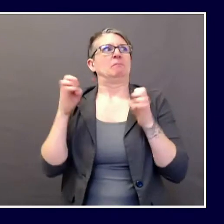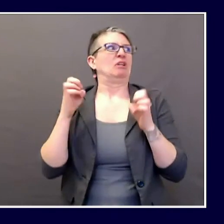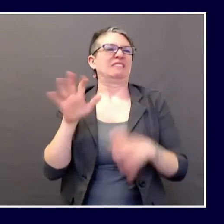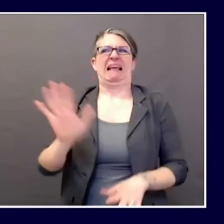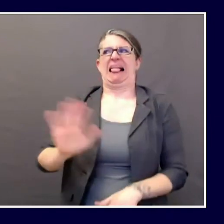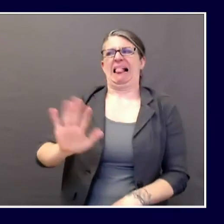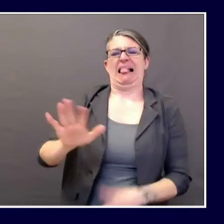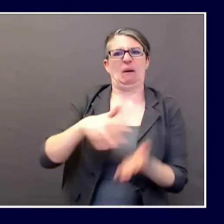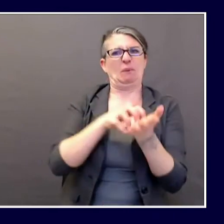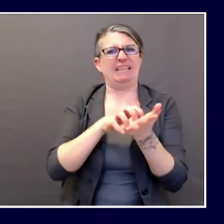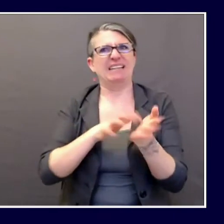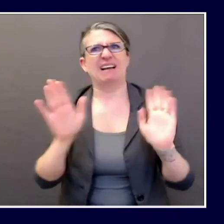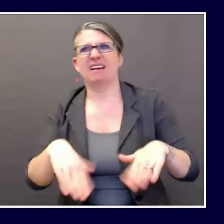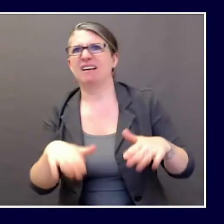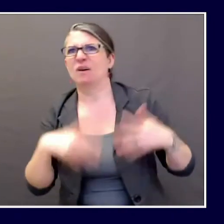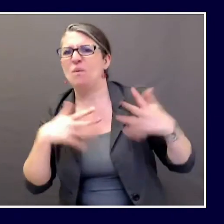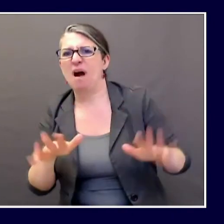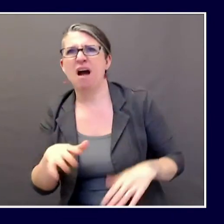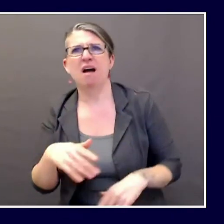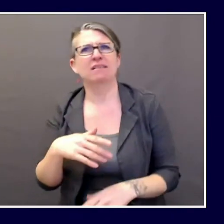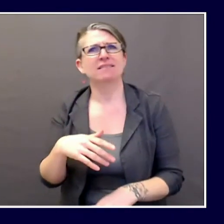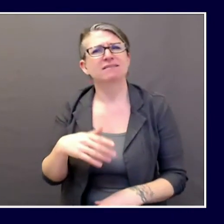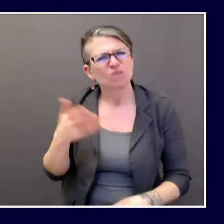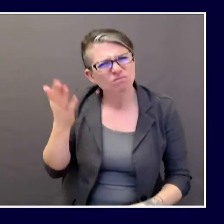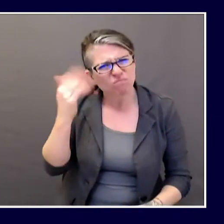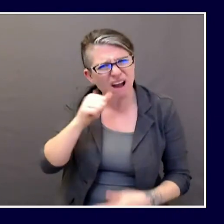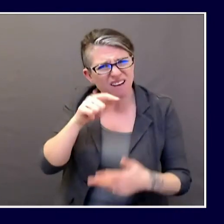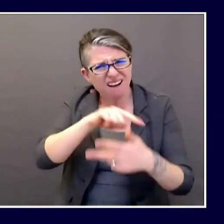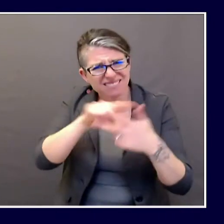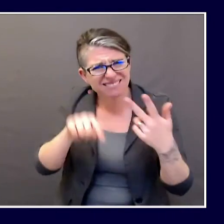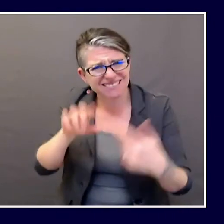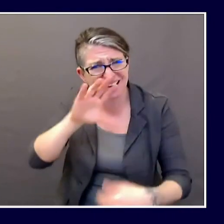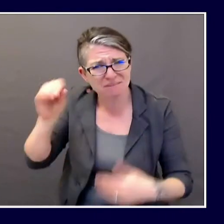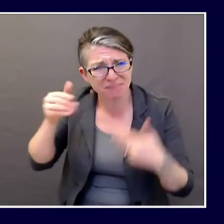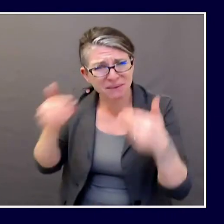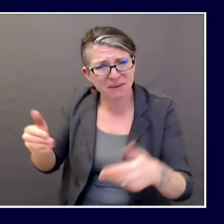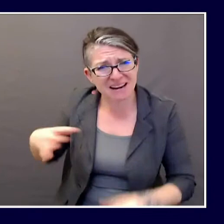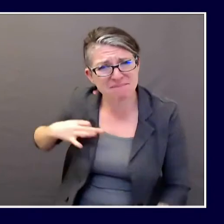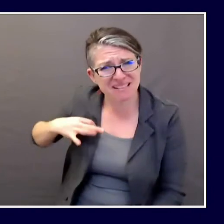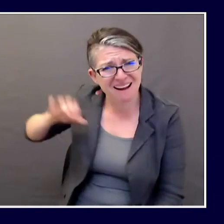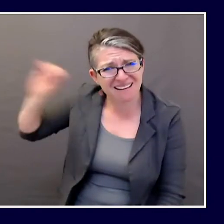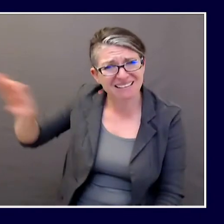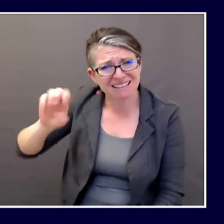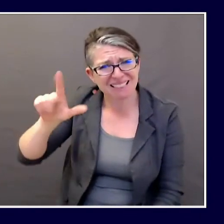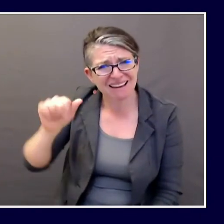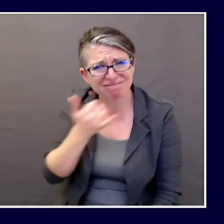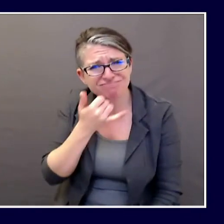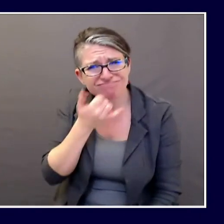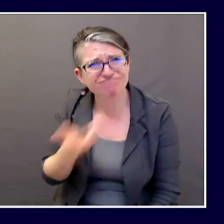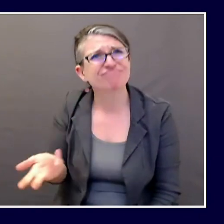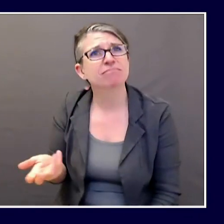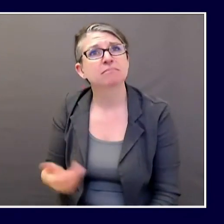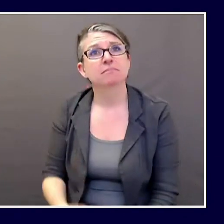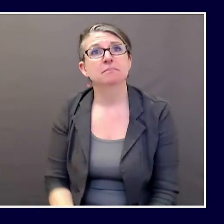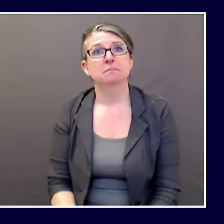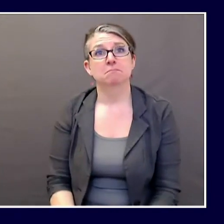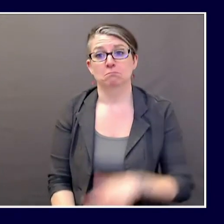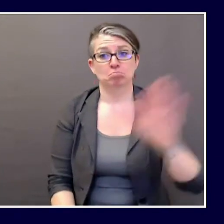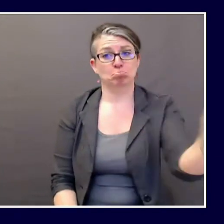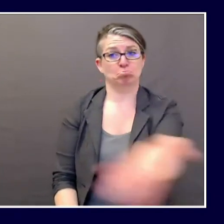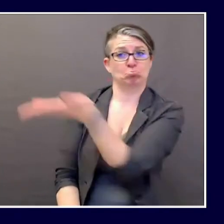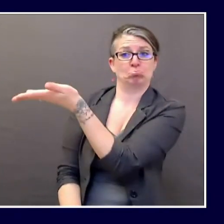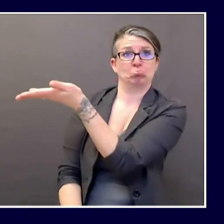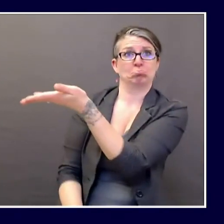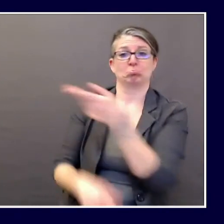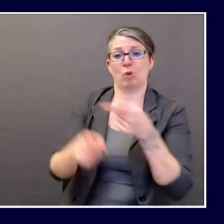particular in Piscataquis County, where you're seeing so many new cases? We'll get the latest numbers on the variants in